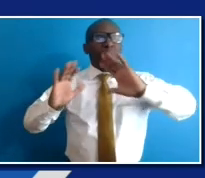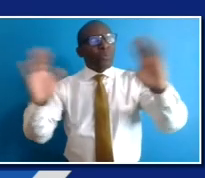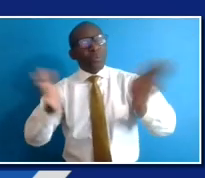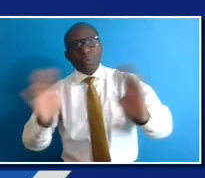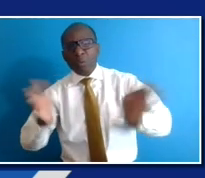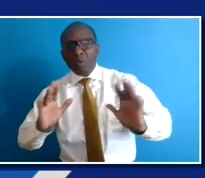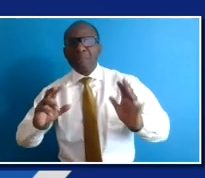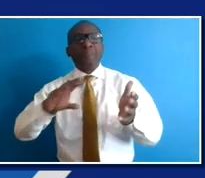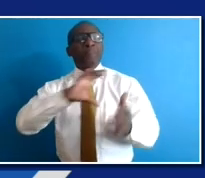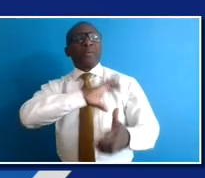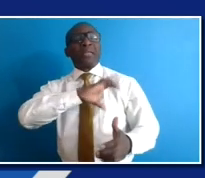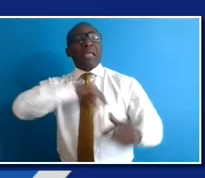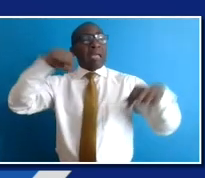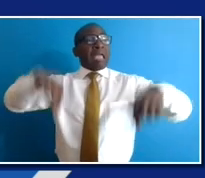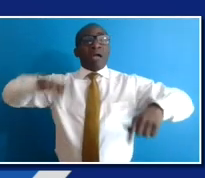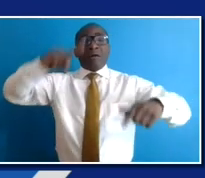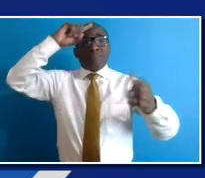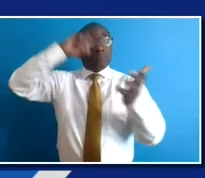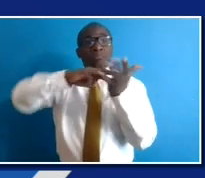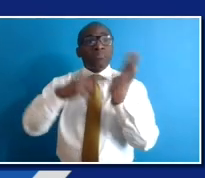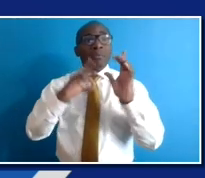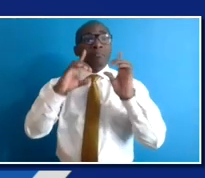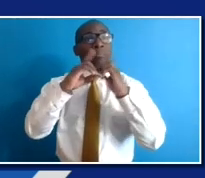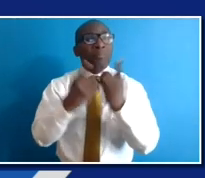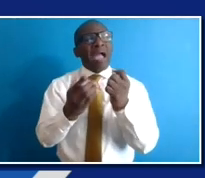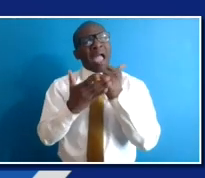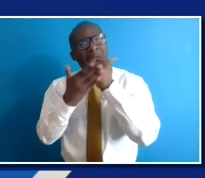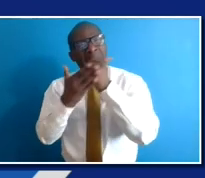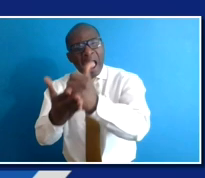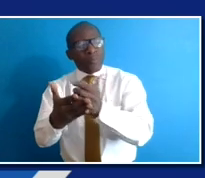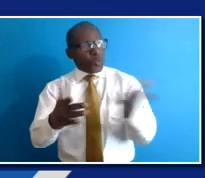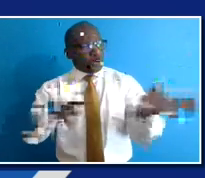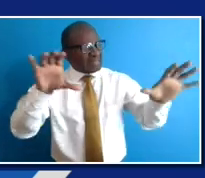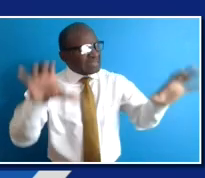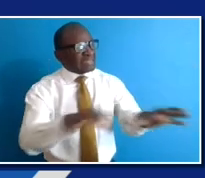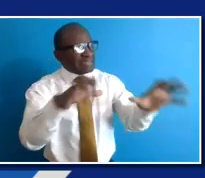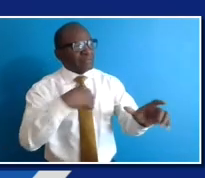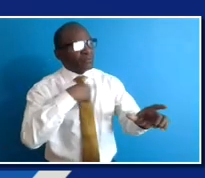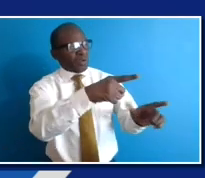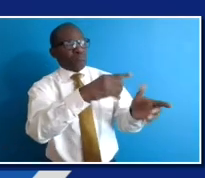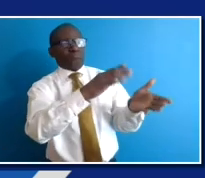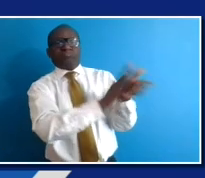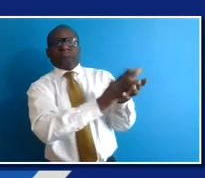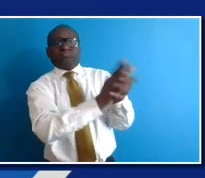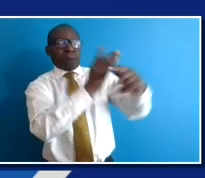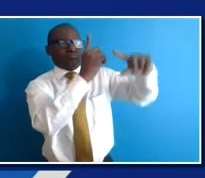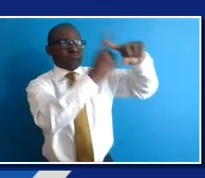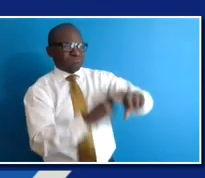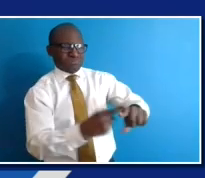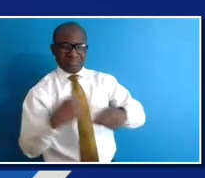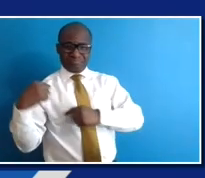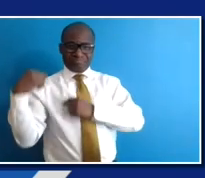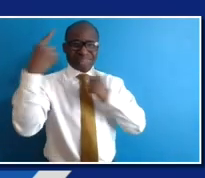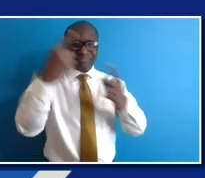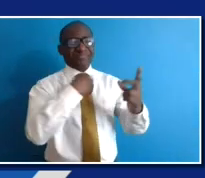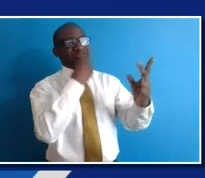compliments. And I'm not saying that we don't have other issues to deal with policing, and we're going to work through those, and we're going to make improvements in